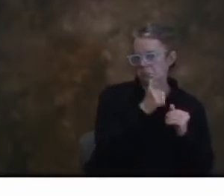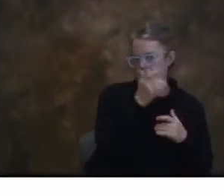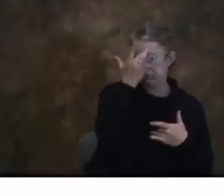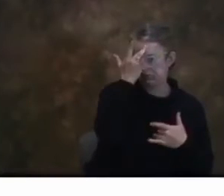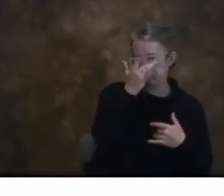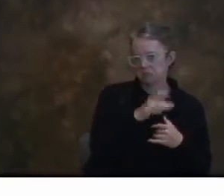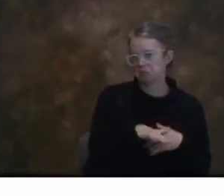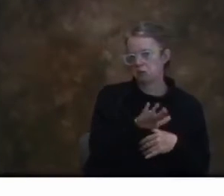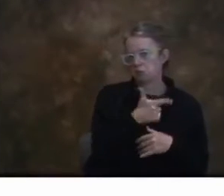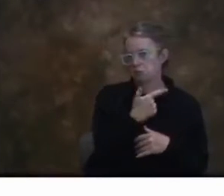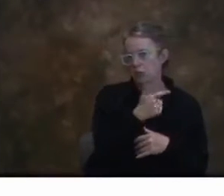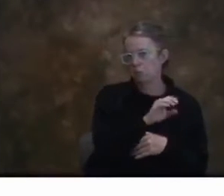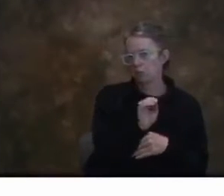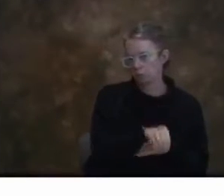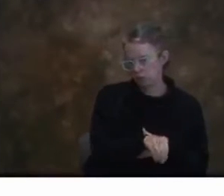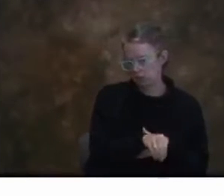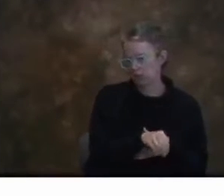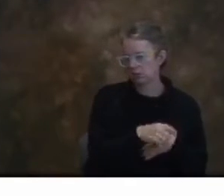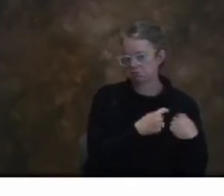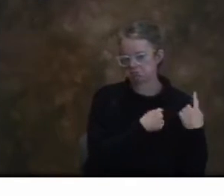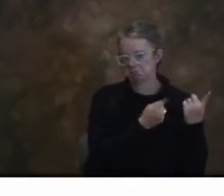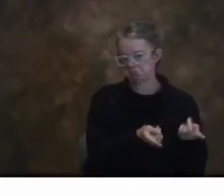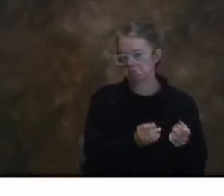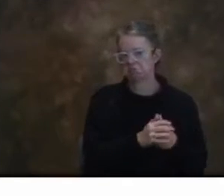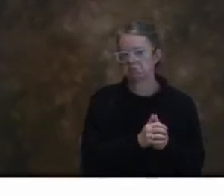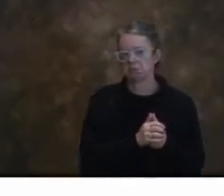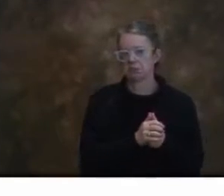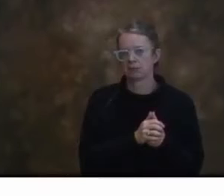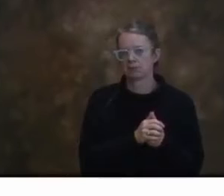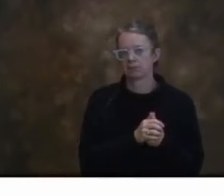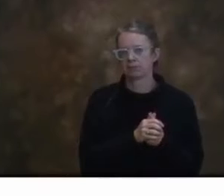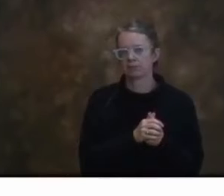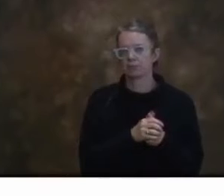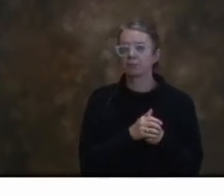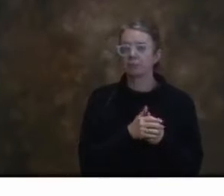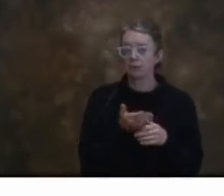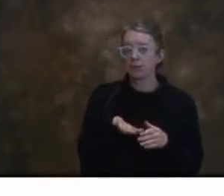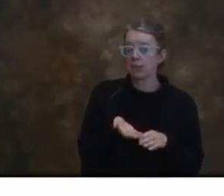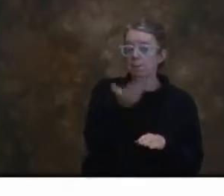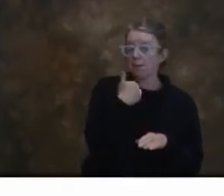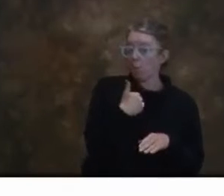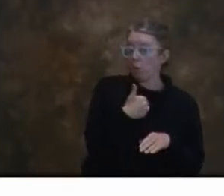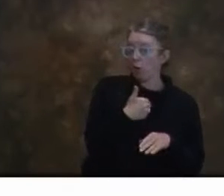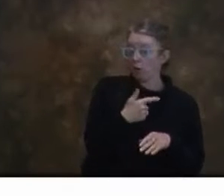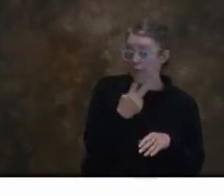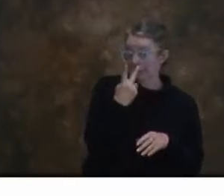around 21% for the last few weeks, after seeing much higher levels previously.